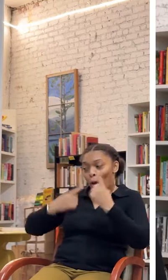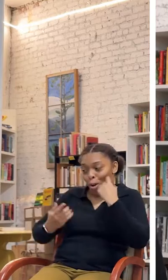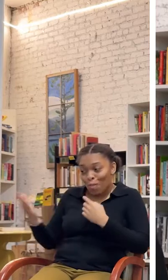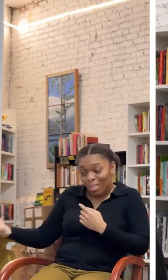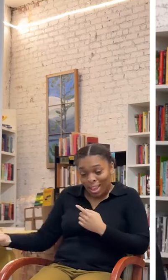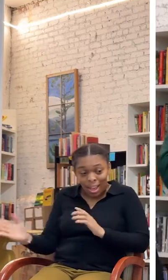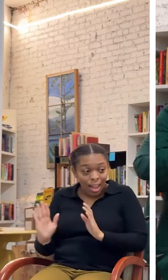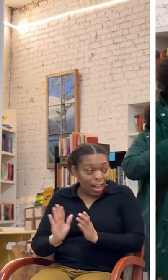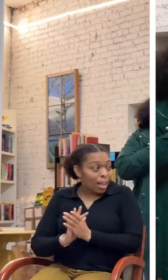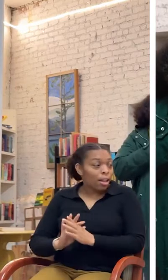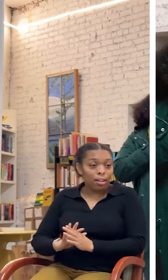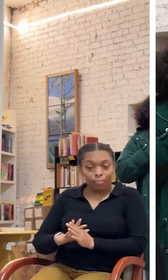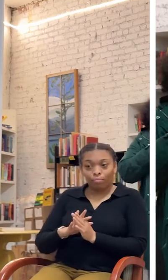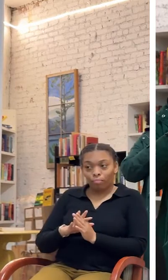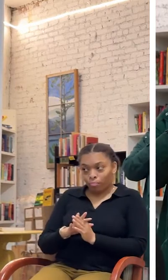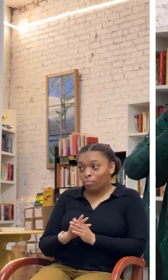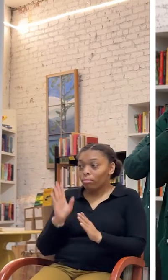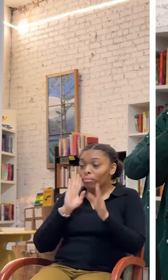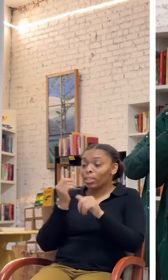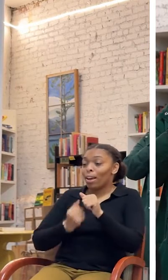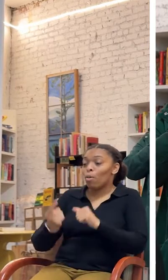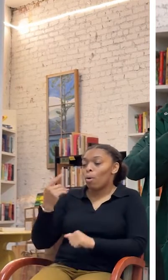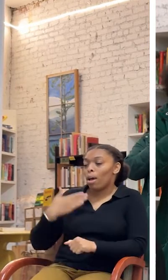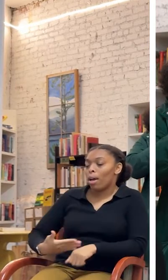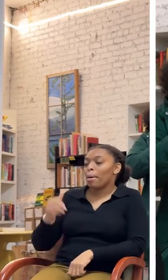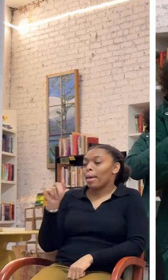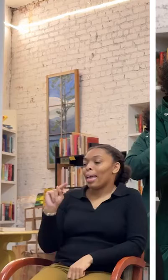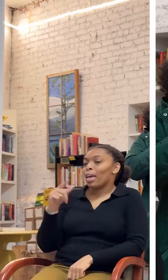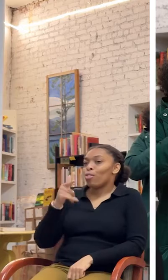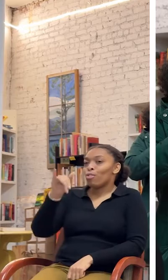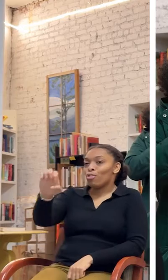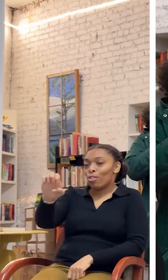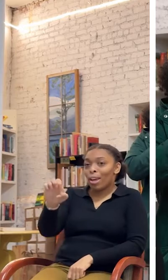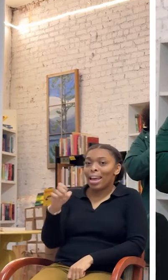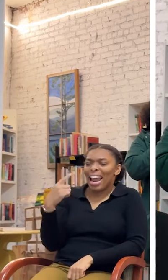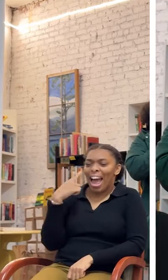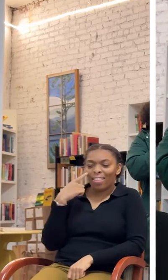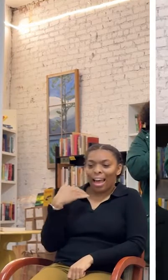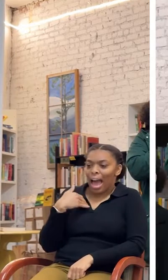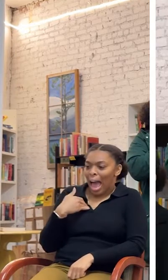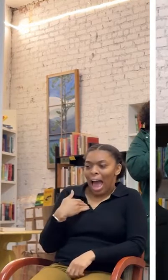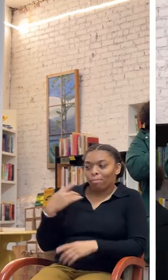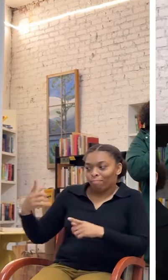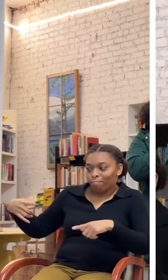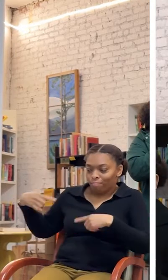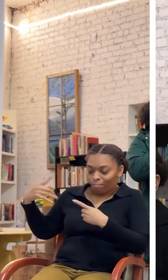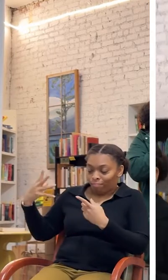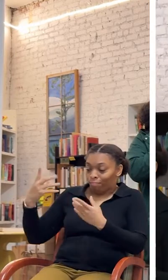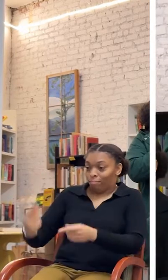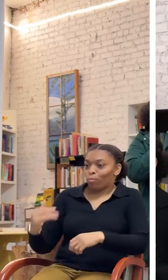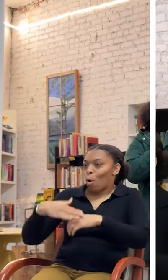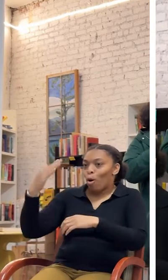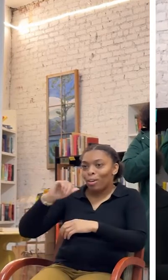soy una llorona. Hi everyone, my name is Angie, and I think I have more than 10 years knowing